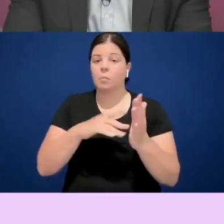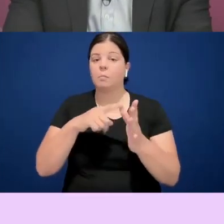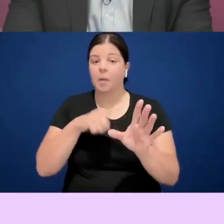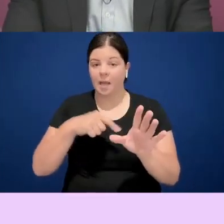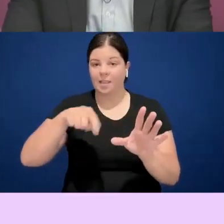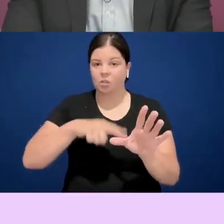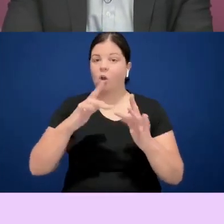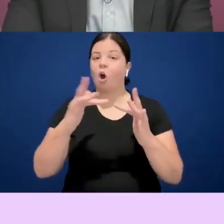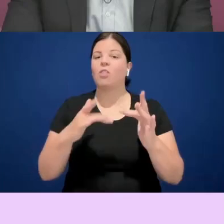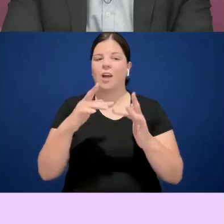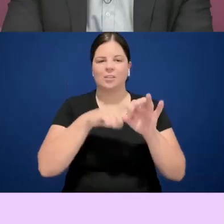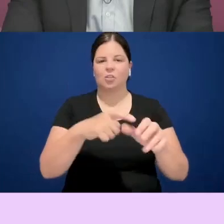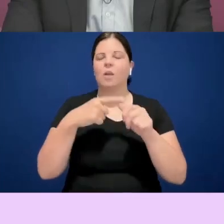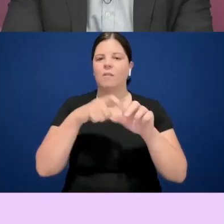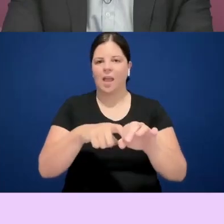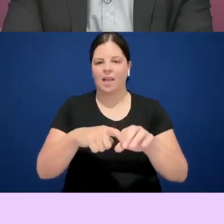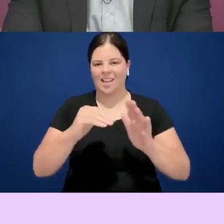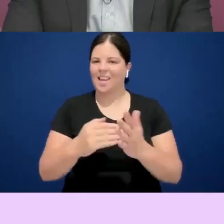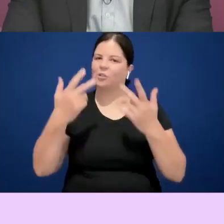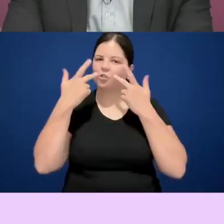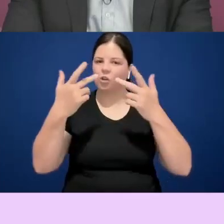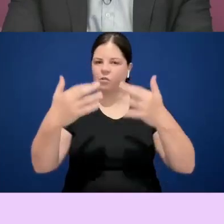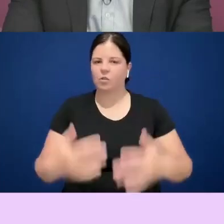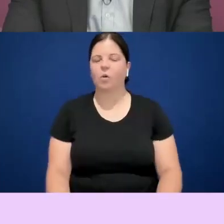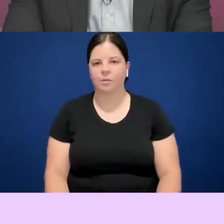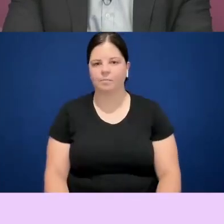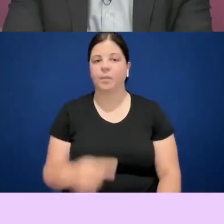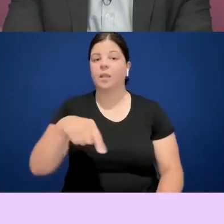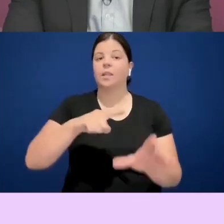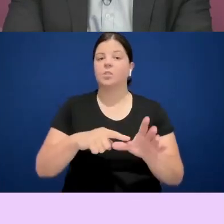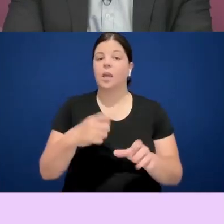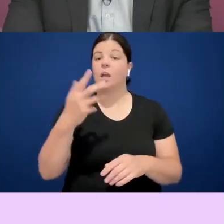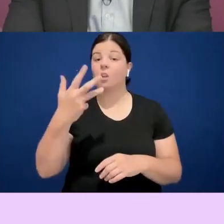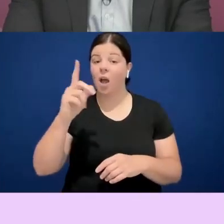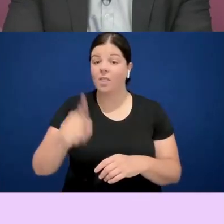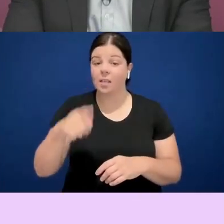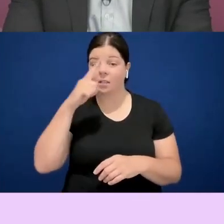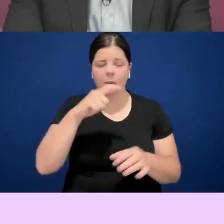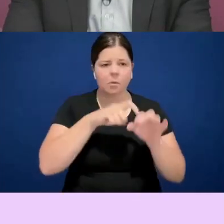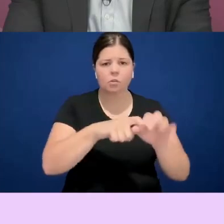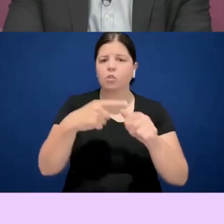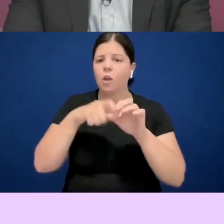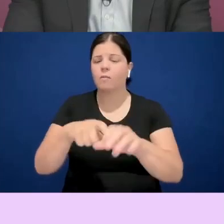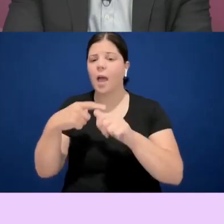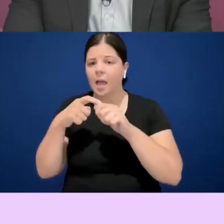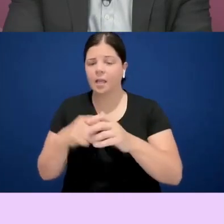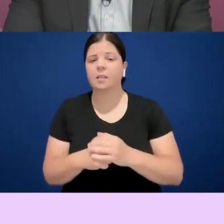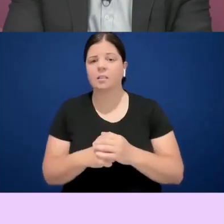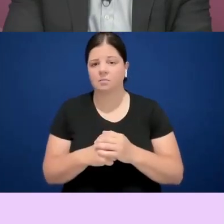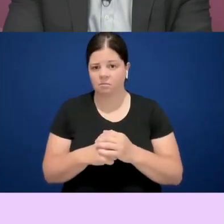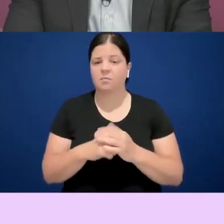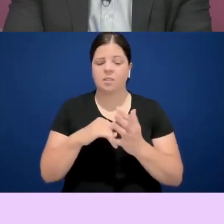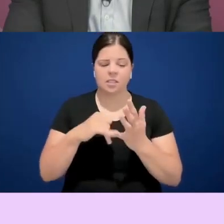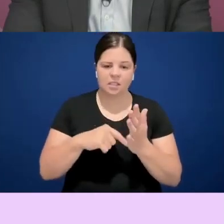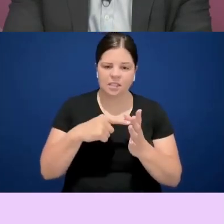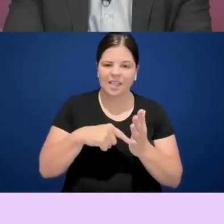findings. So this year we surveyed 9,000 people across the sectors I mentioned: state and local government, Victoria Police, business